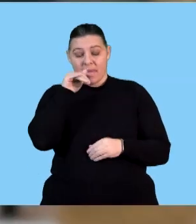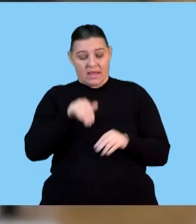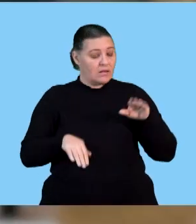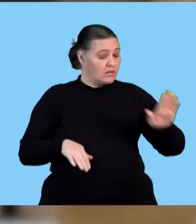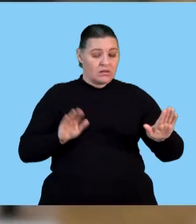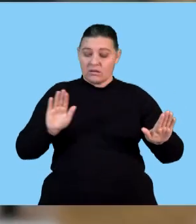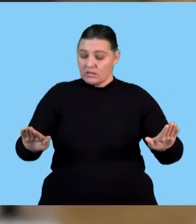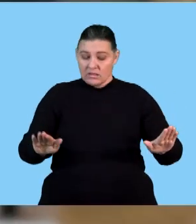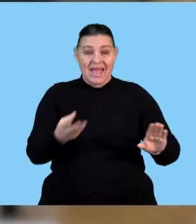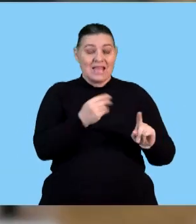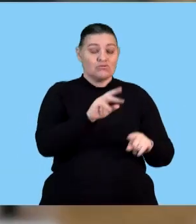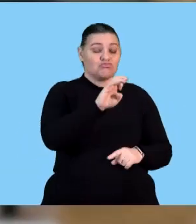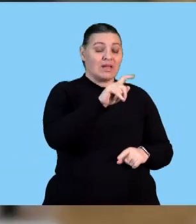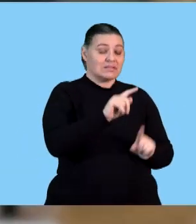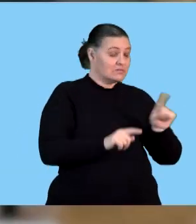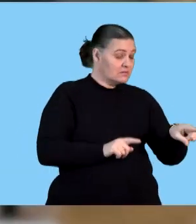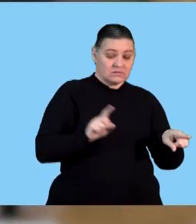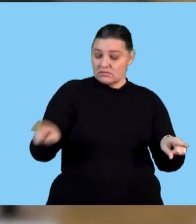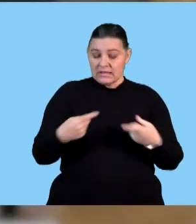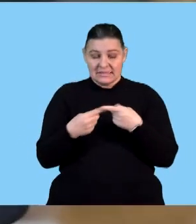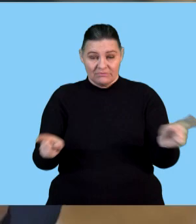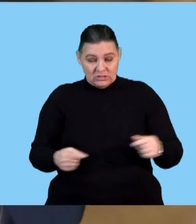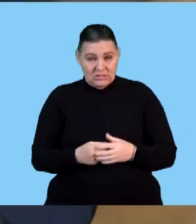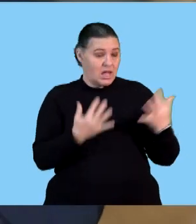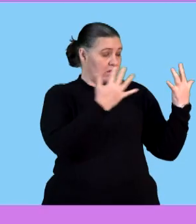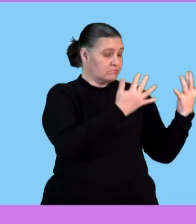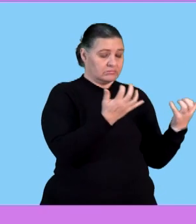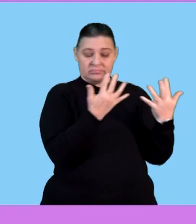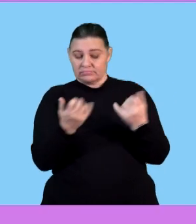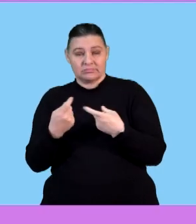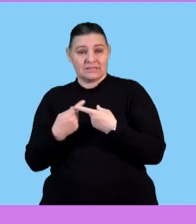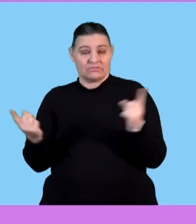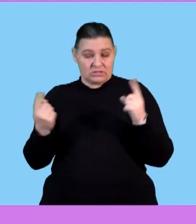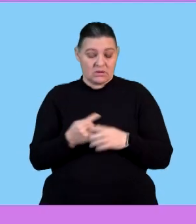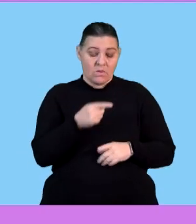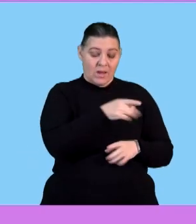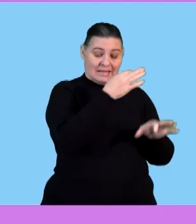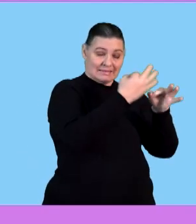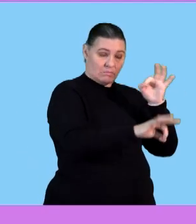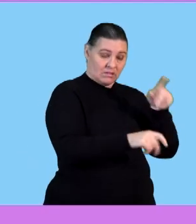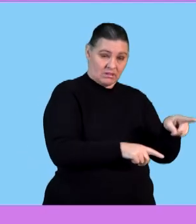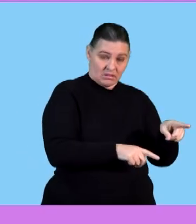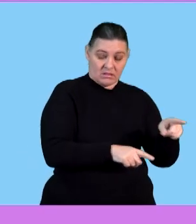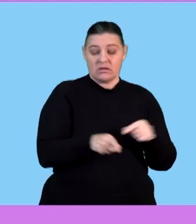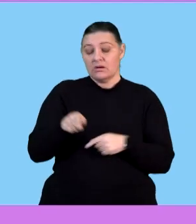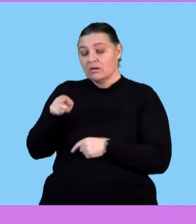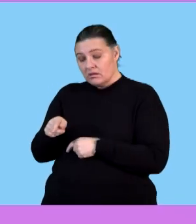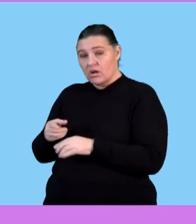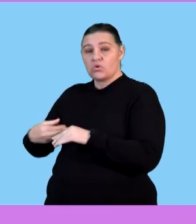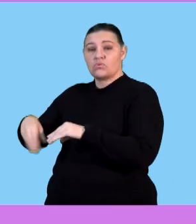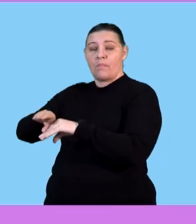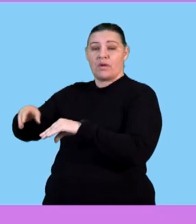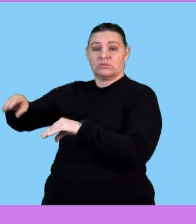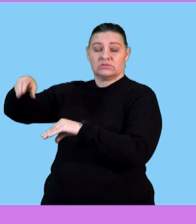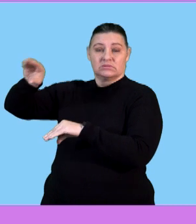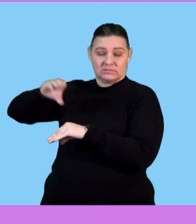different interest rates, and two different calculations, because the one is simple interest and the other compound